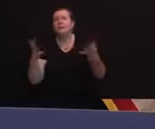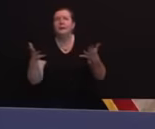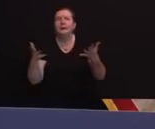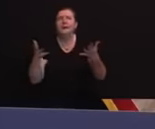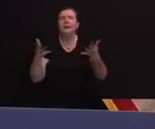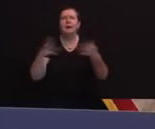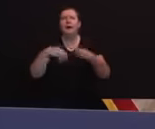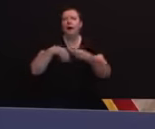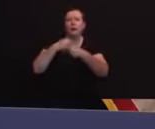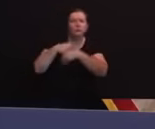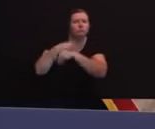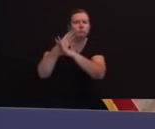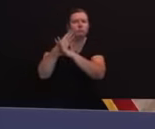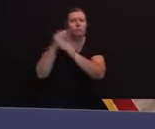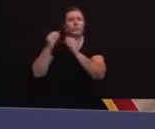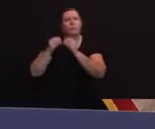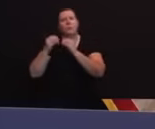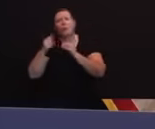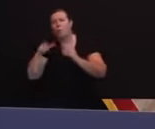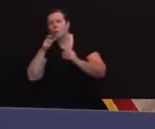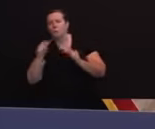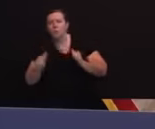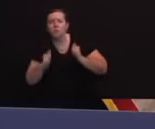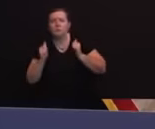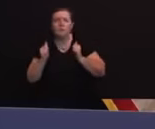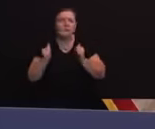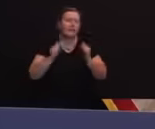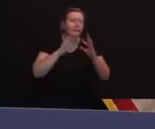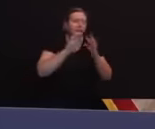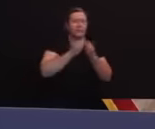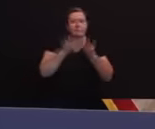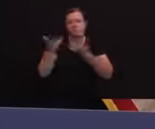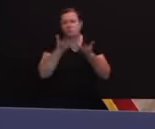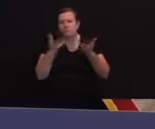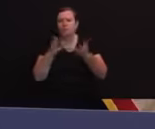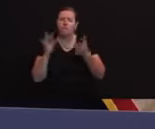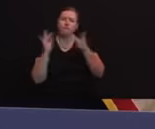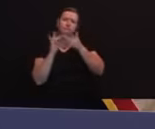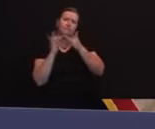holidays. Residents that leave the facilities for family